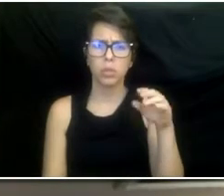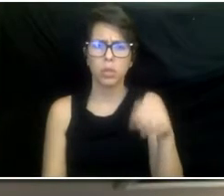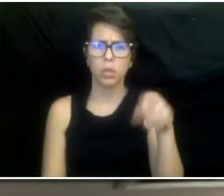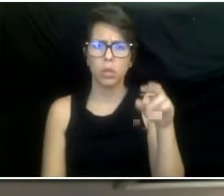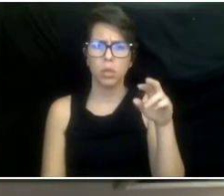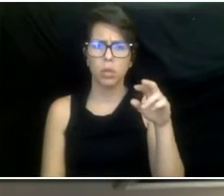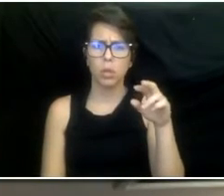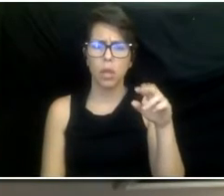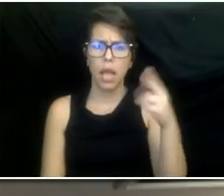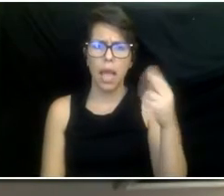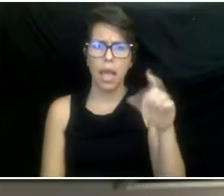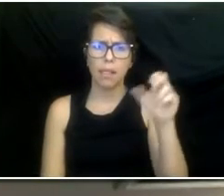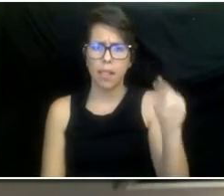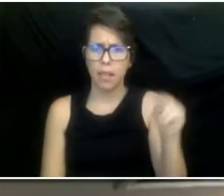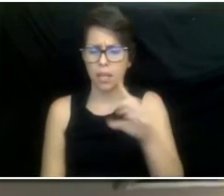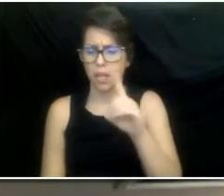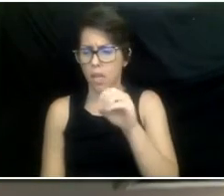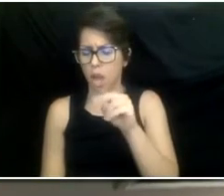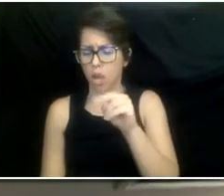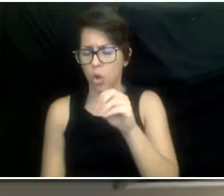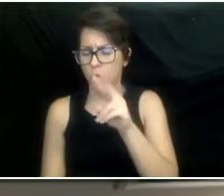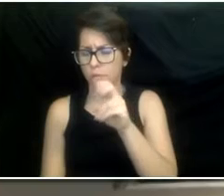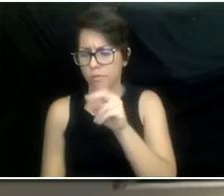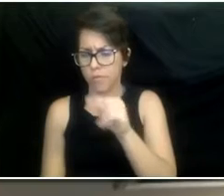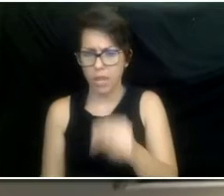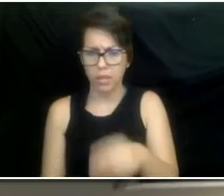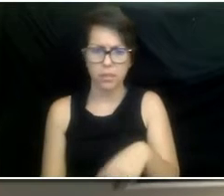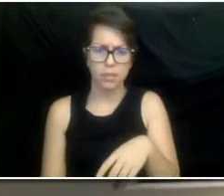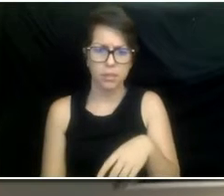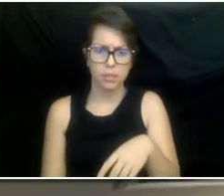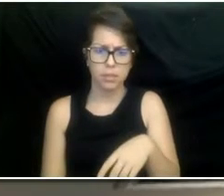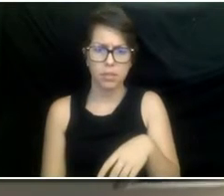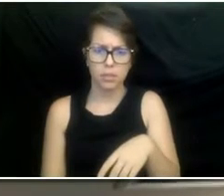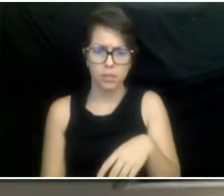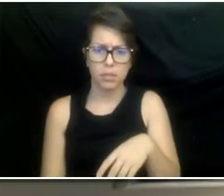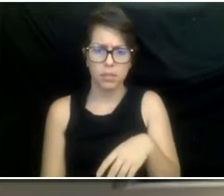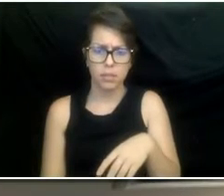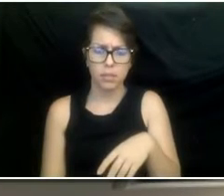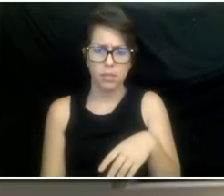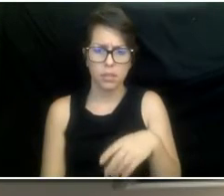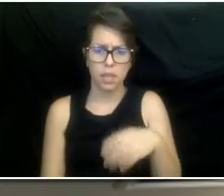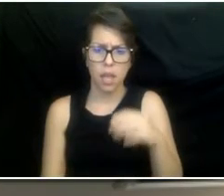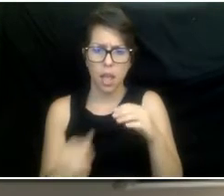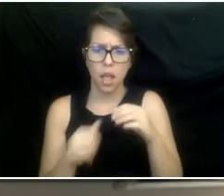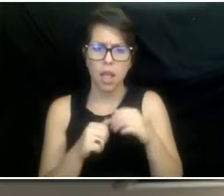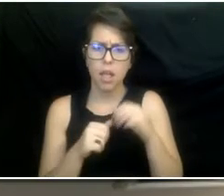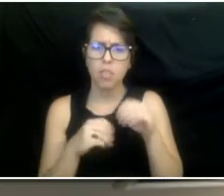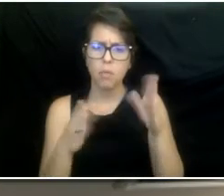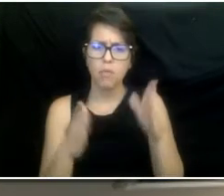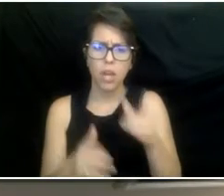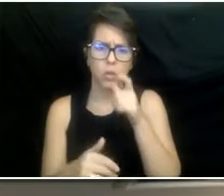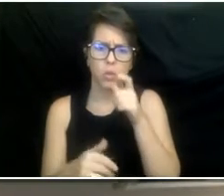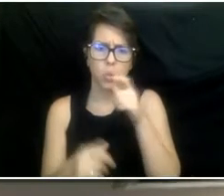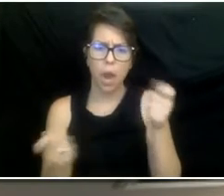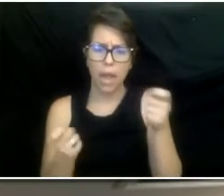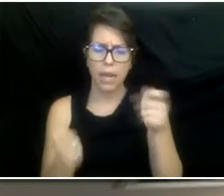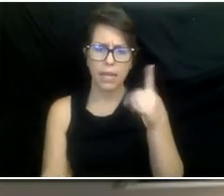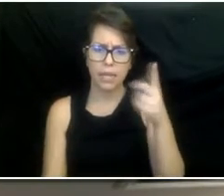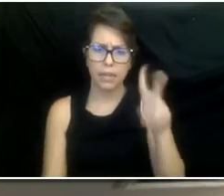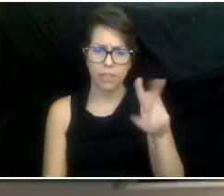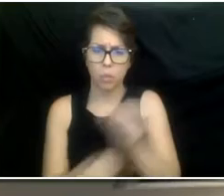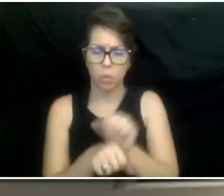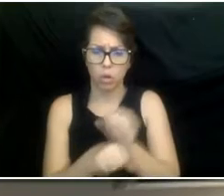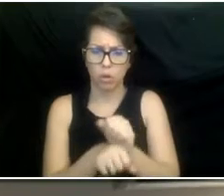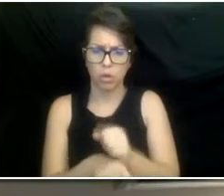I just want to make sure we're on the same even though maybe 911 calls are down I have uh providers telling me that the last five weeks they've gotten over